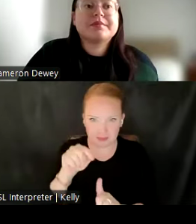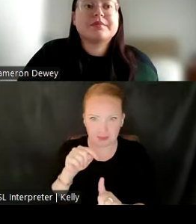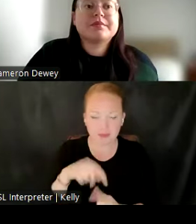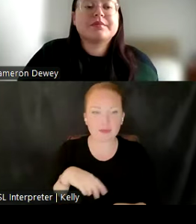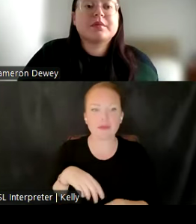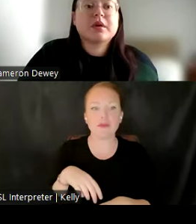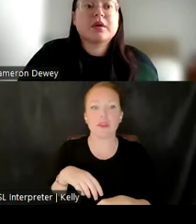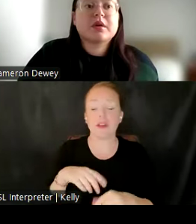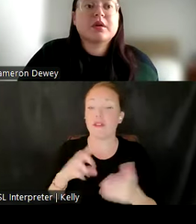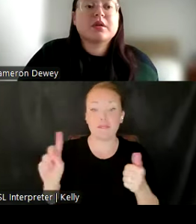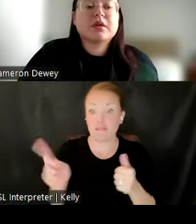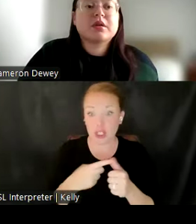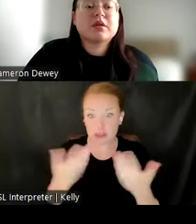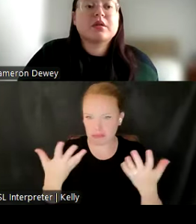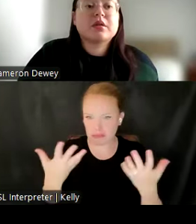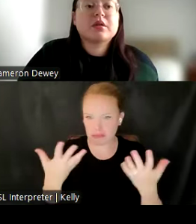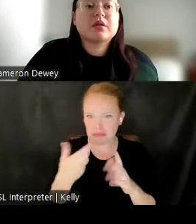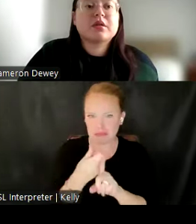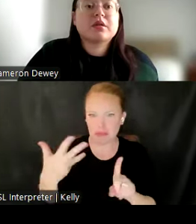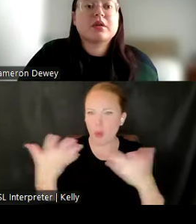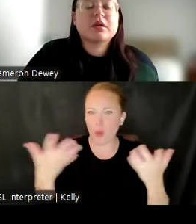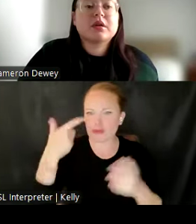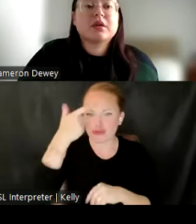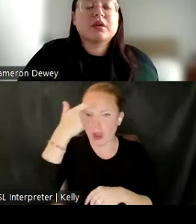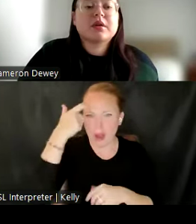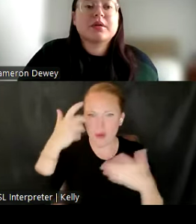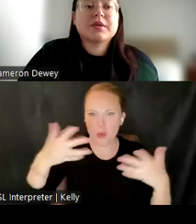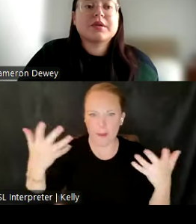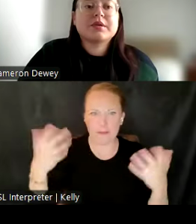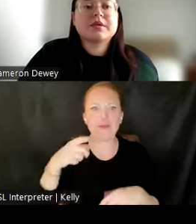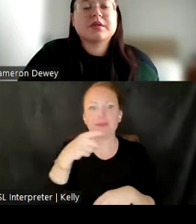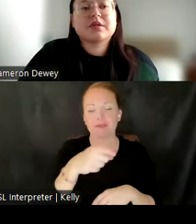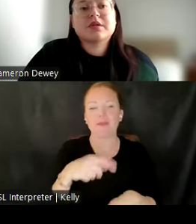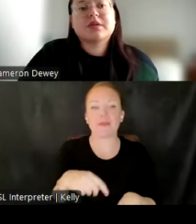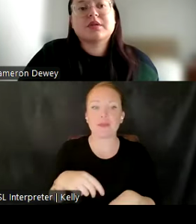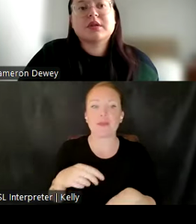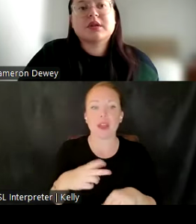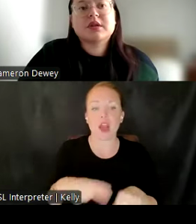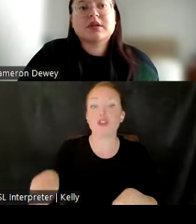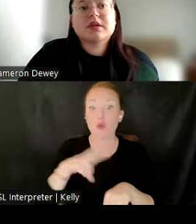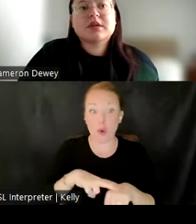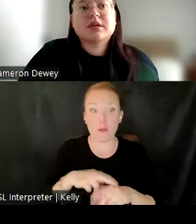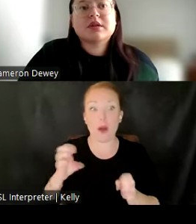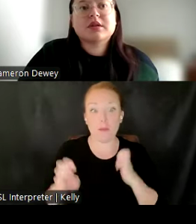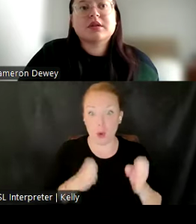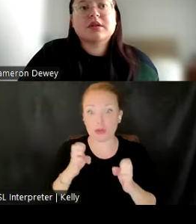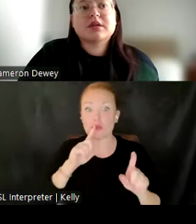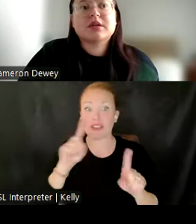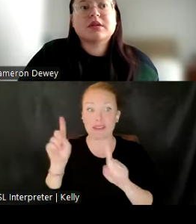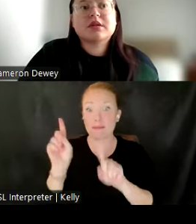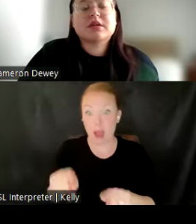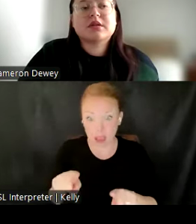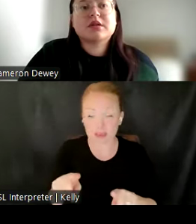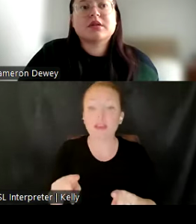We first want to actually talk about what the definition is, right? So, trauma is a normal emotional response to